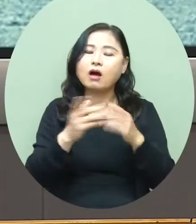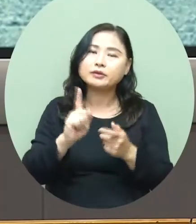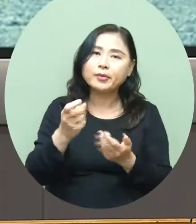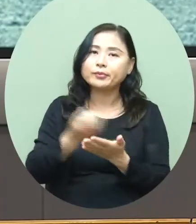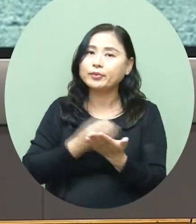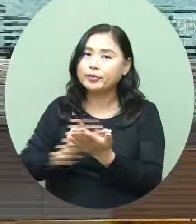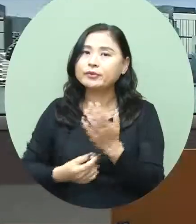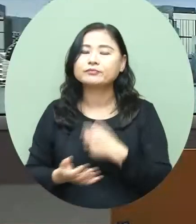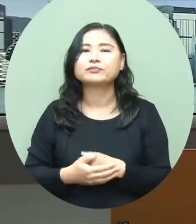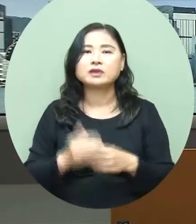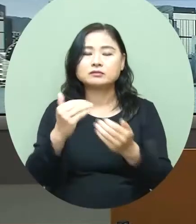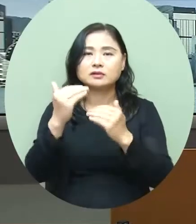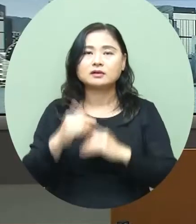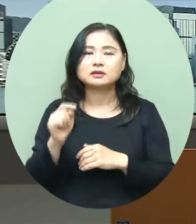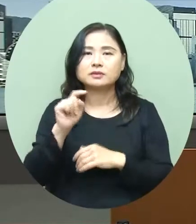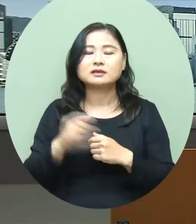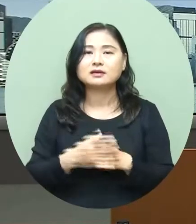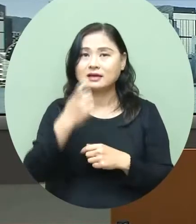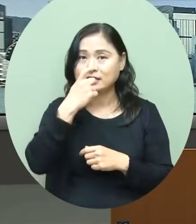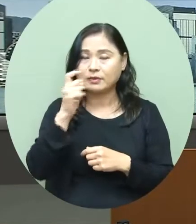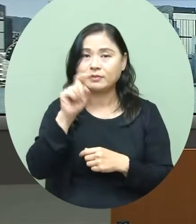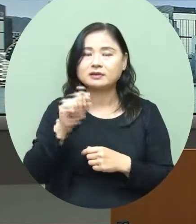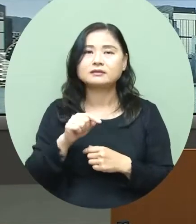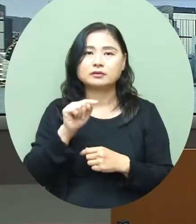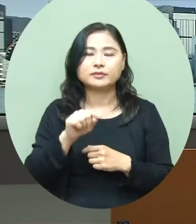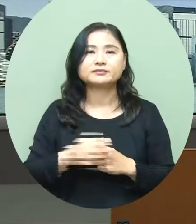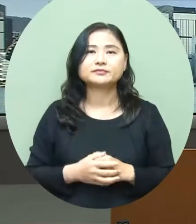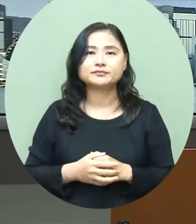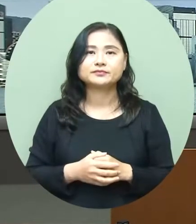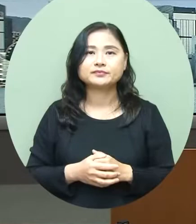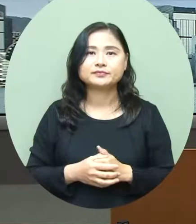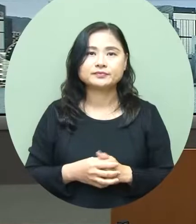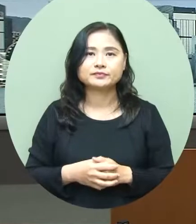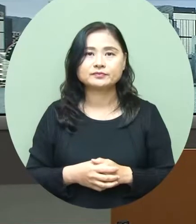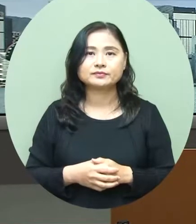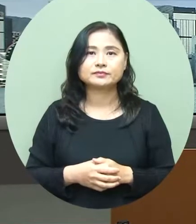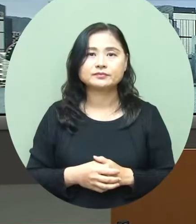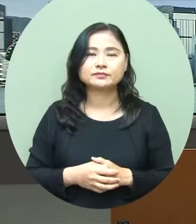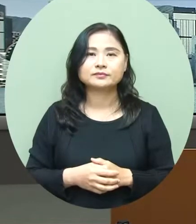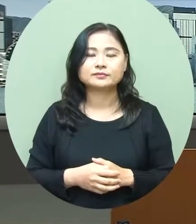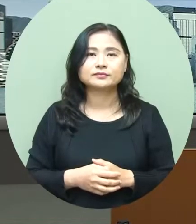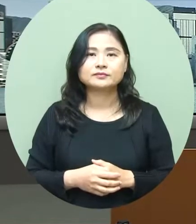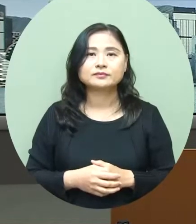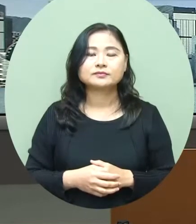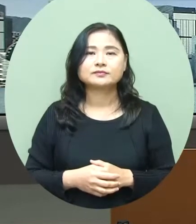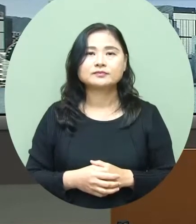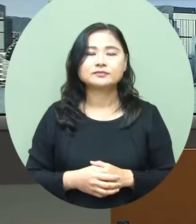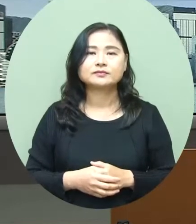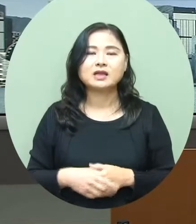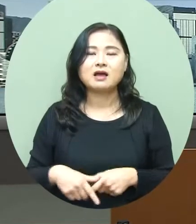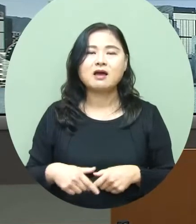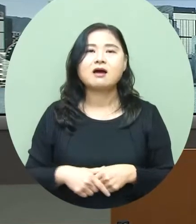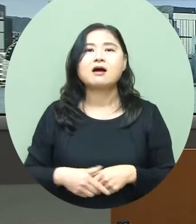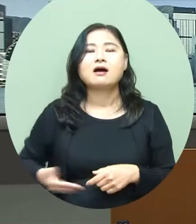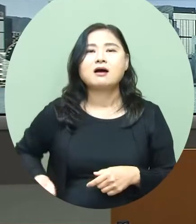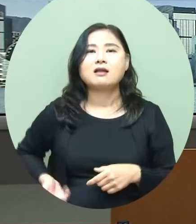And we will advise the schools on the measures they should take. We'll take the next question, English question. From SCMP News.